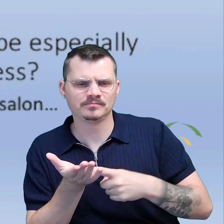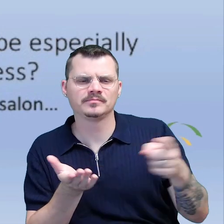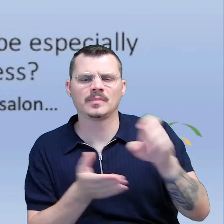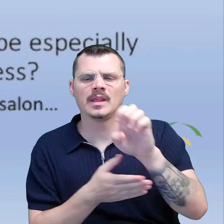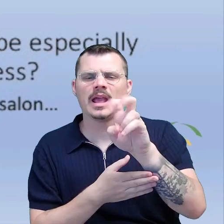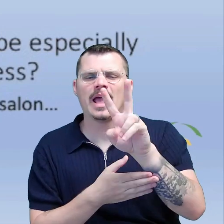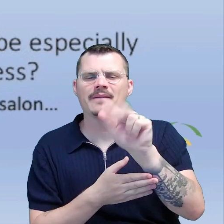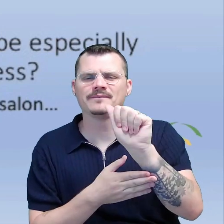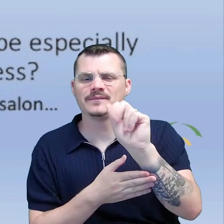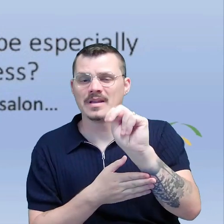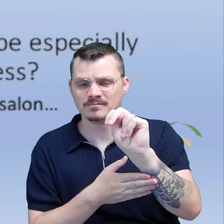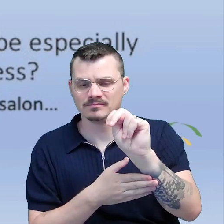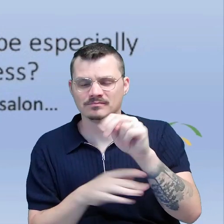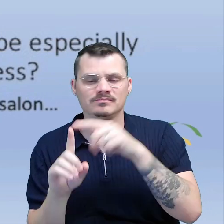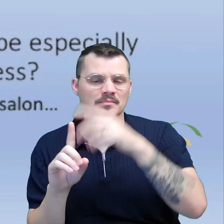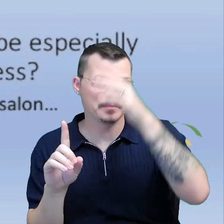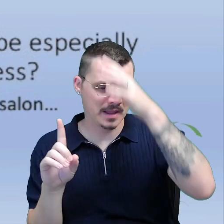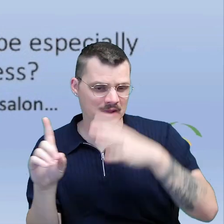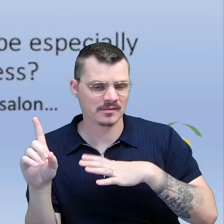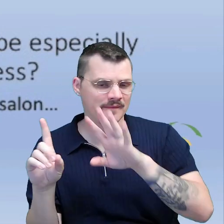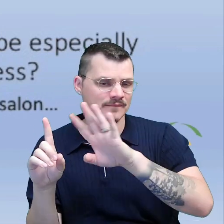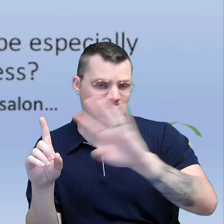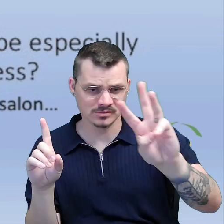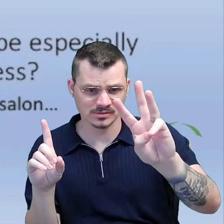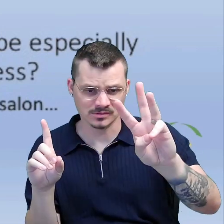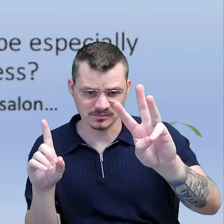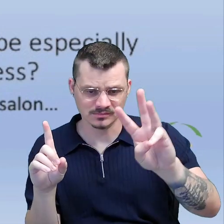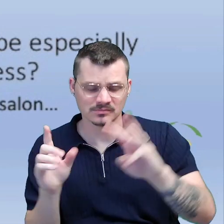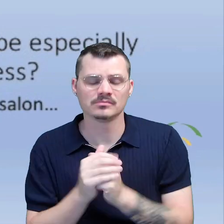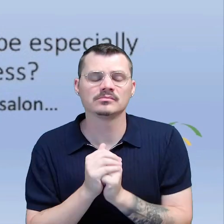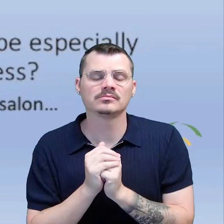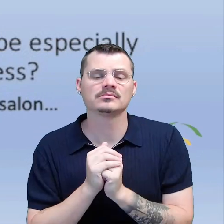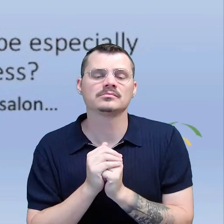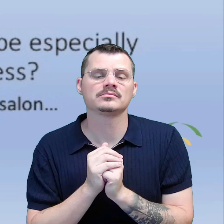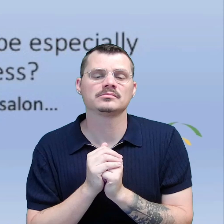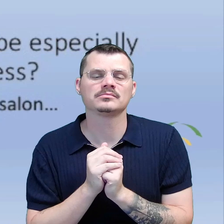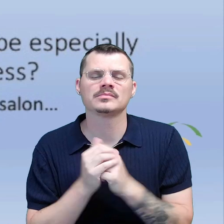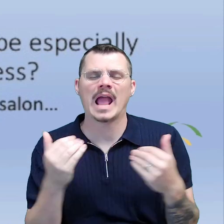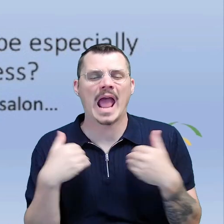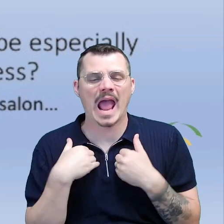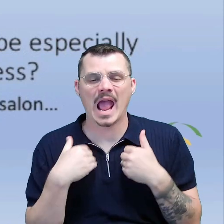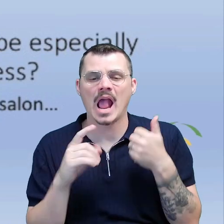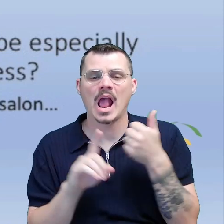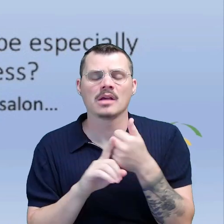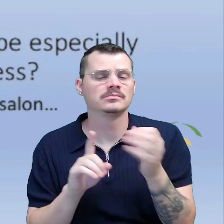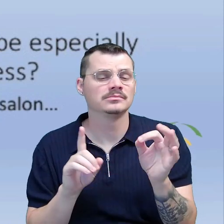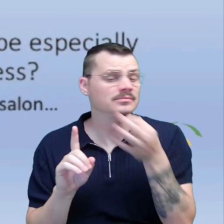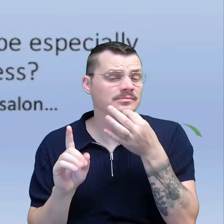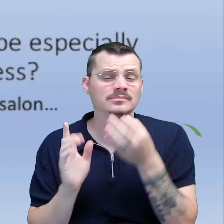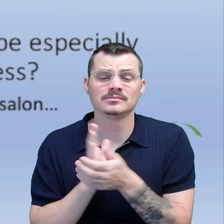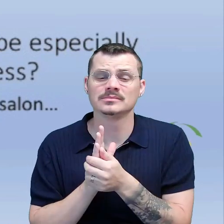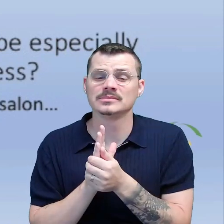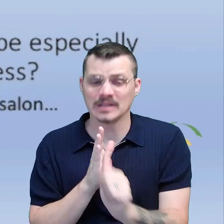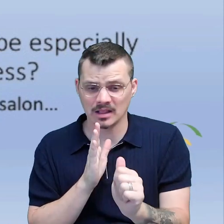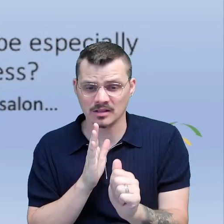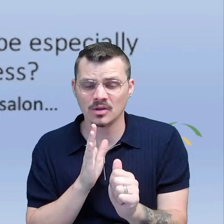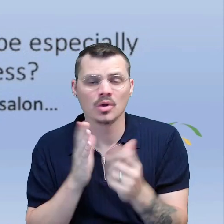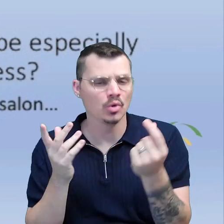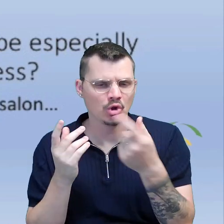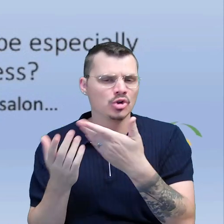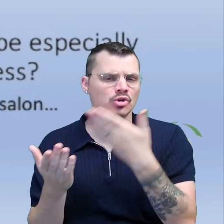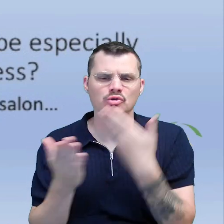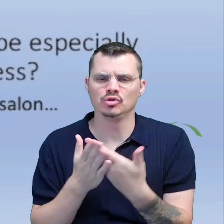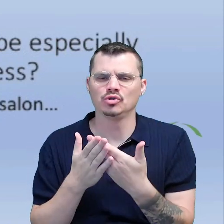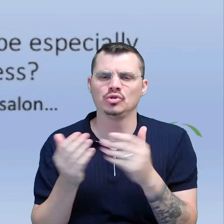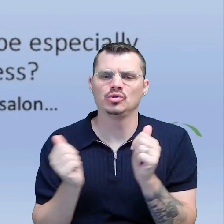Evan, 46-year-old guy with autism, had this amazing talent with making people